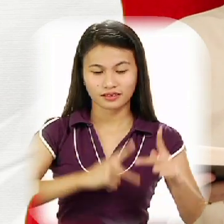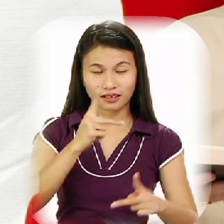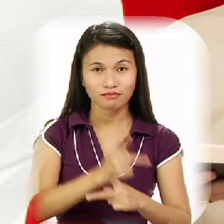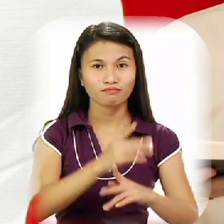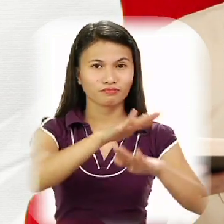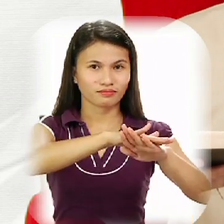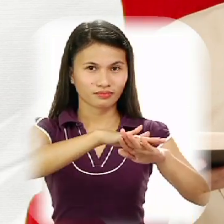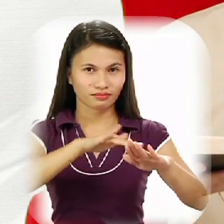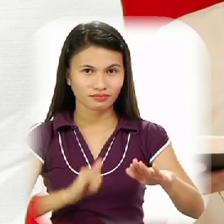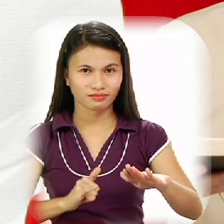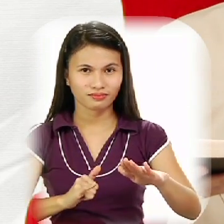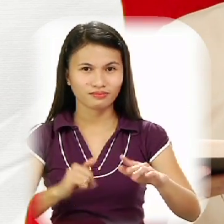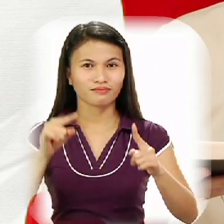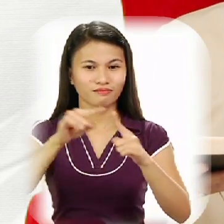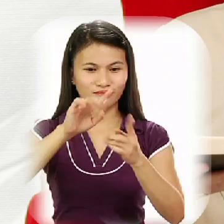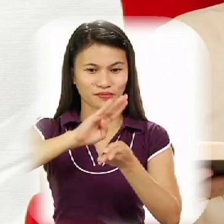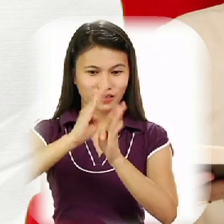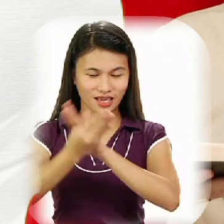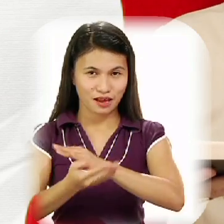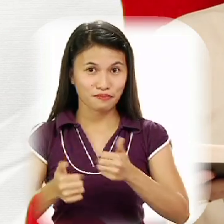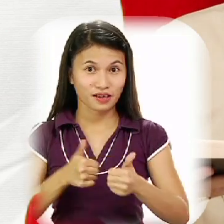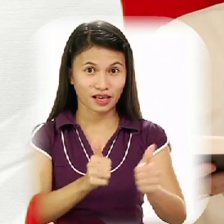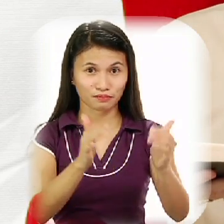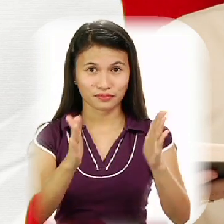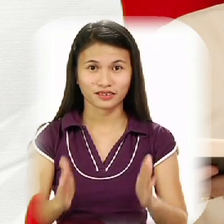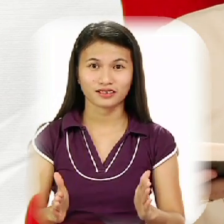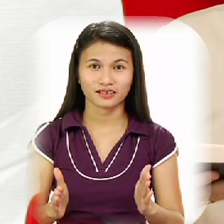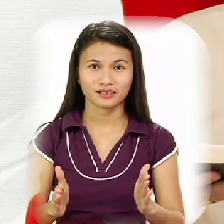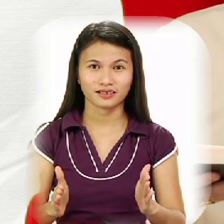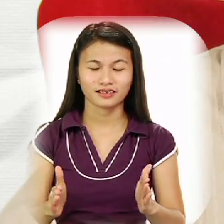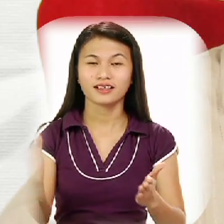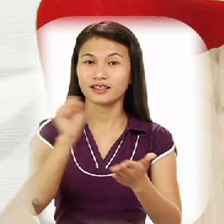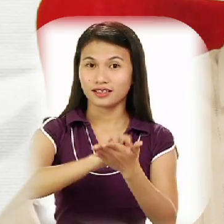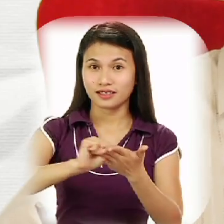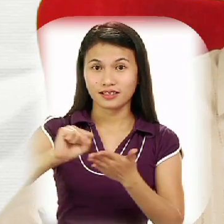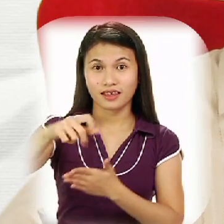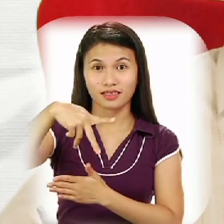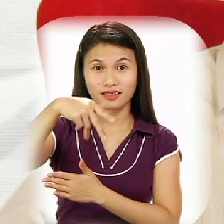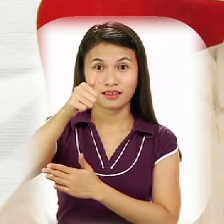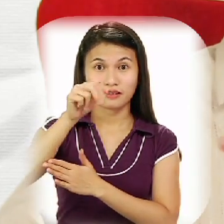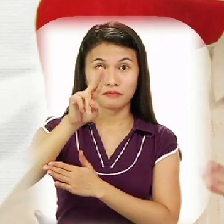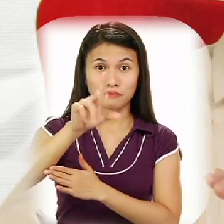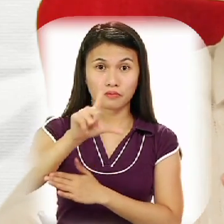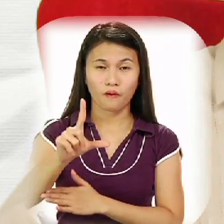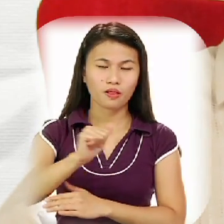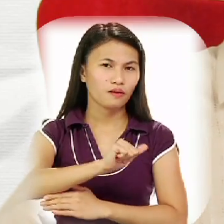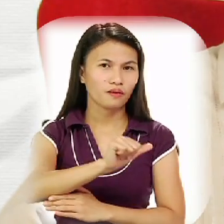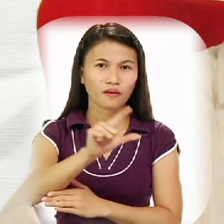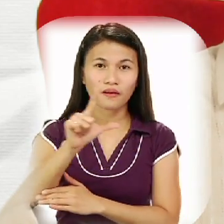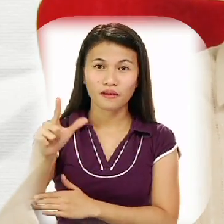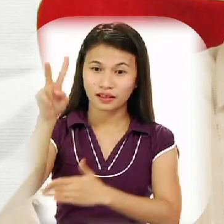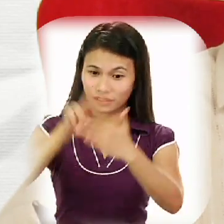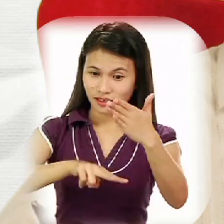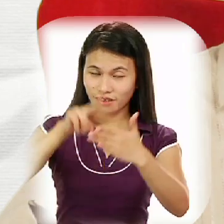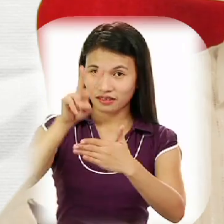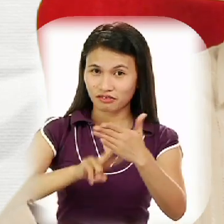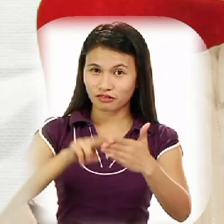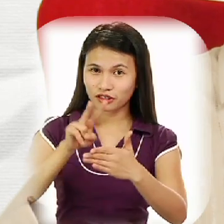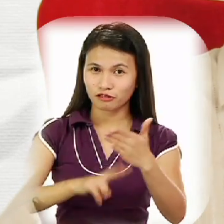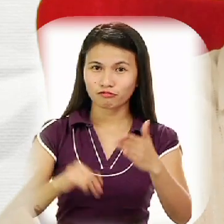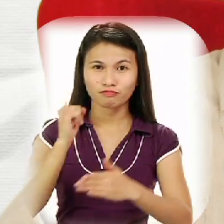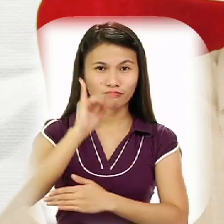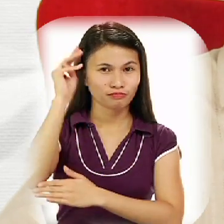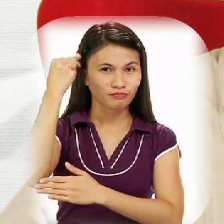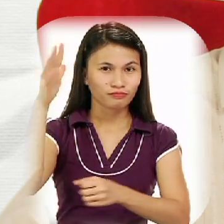graciousness, was called to be an apostle. St. Paul, in all of his readings,